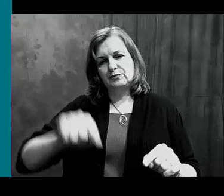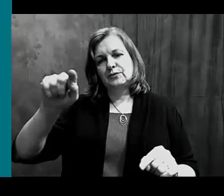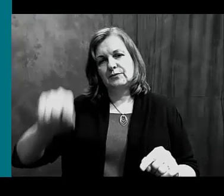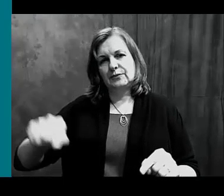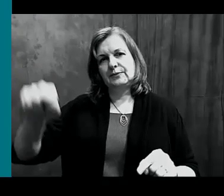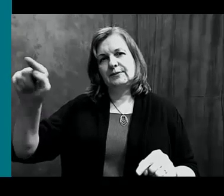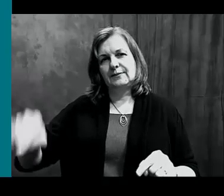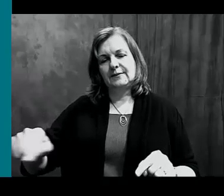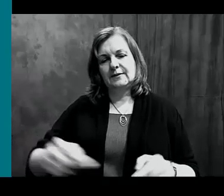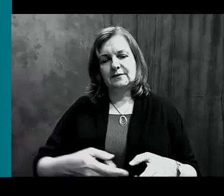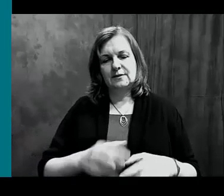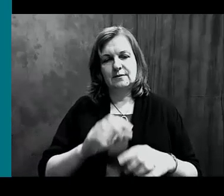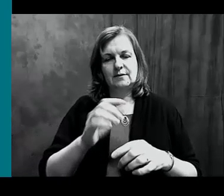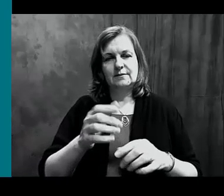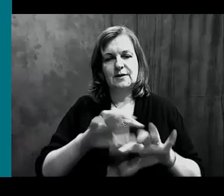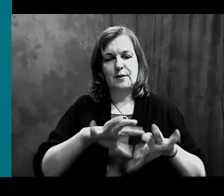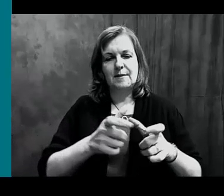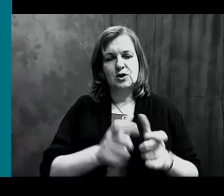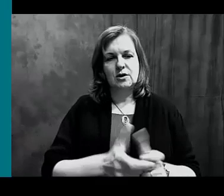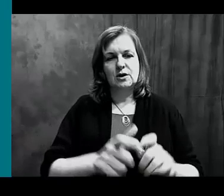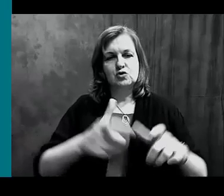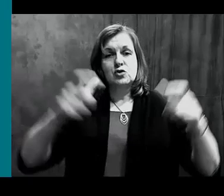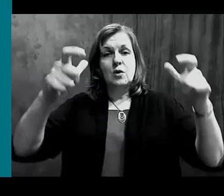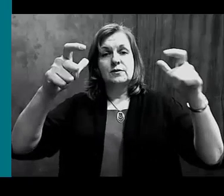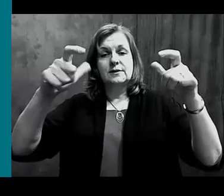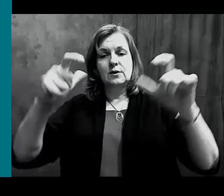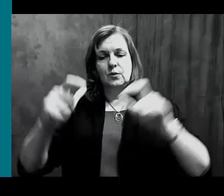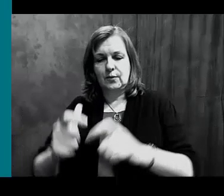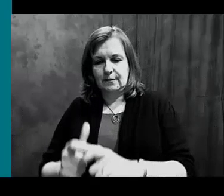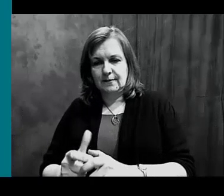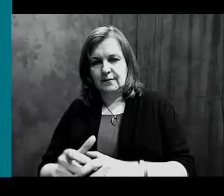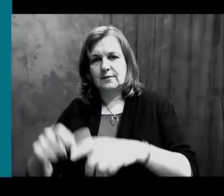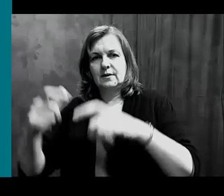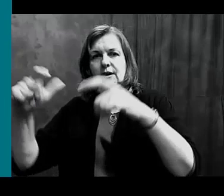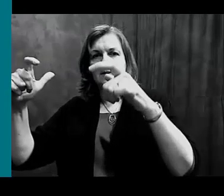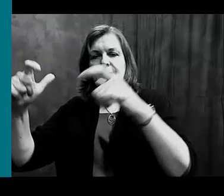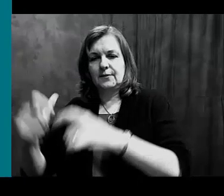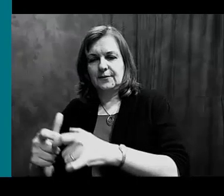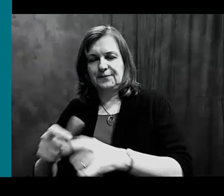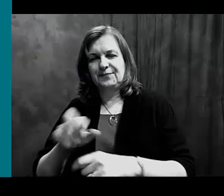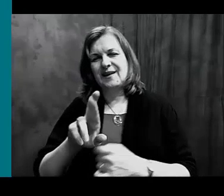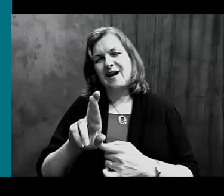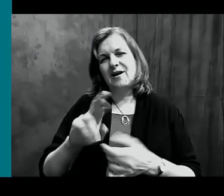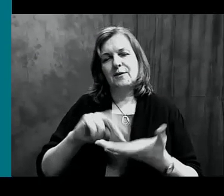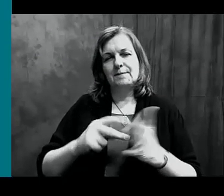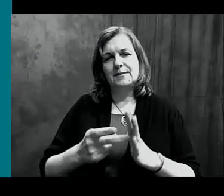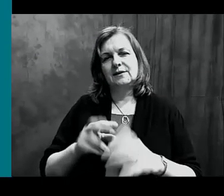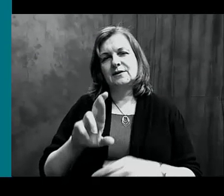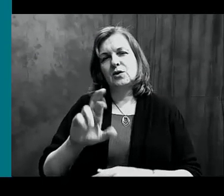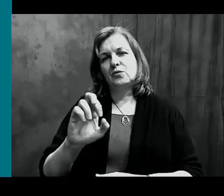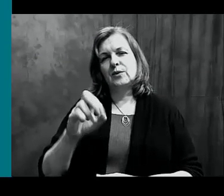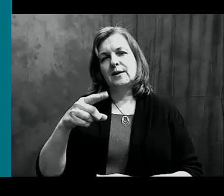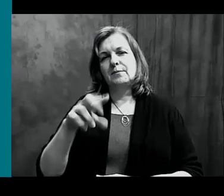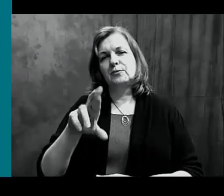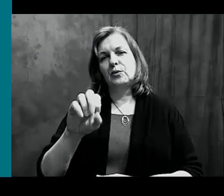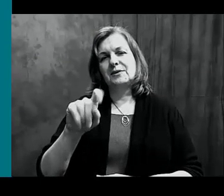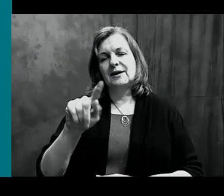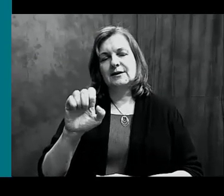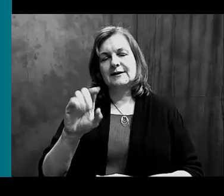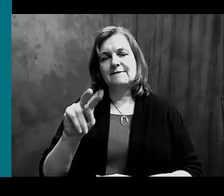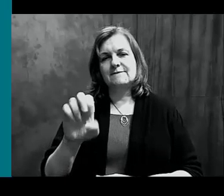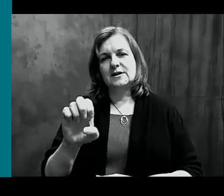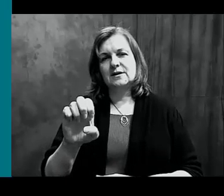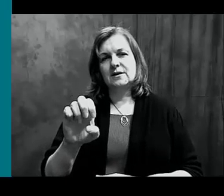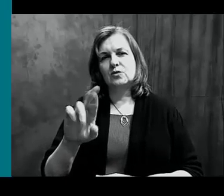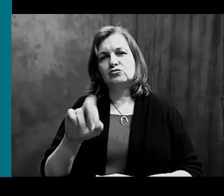continue, population gonna drop off again and back up again and so on. And so these R selected species, R is reproductive